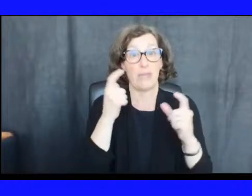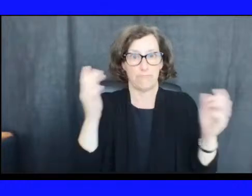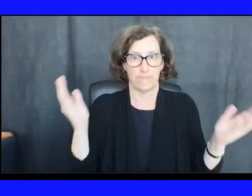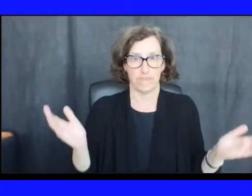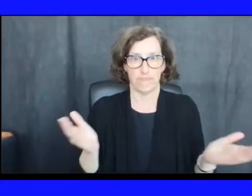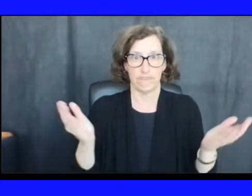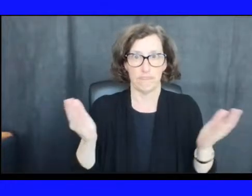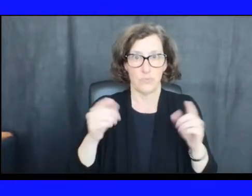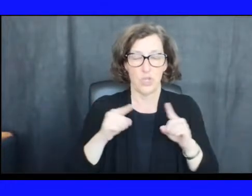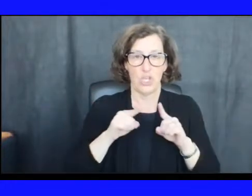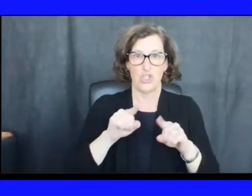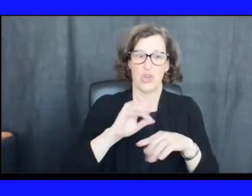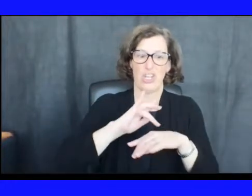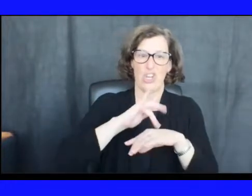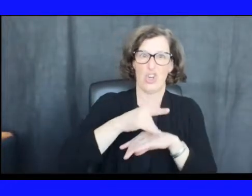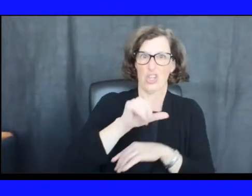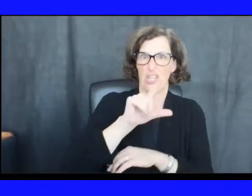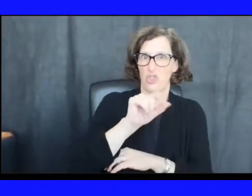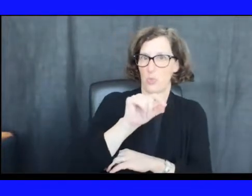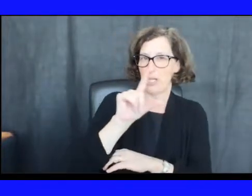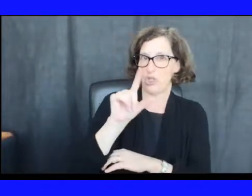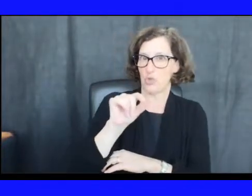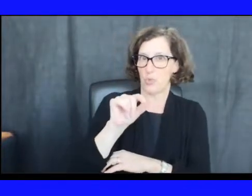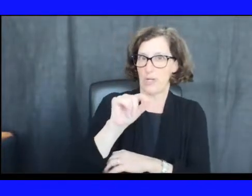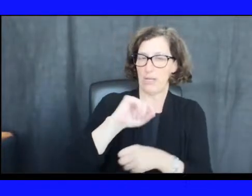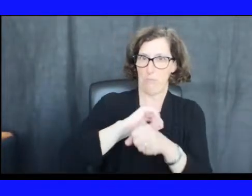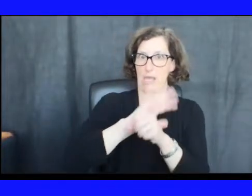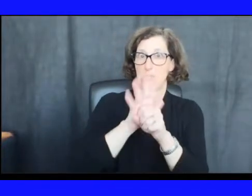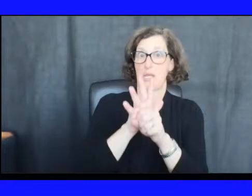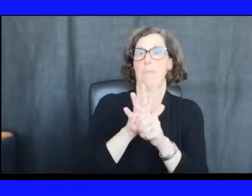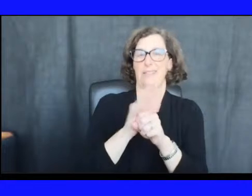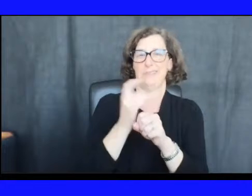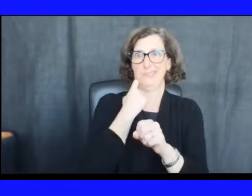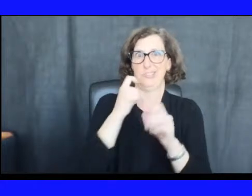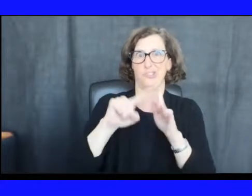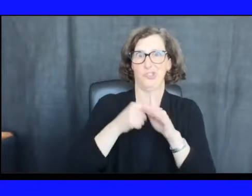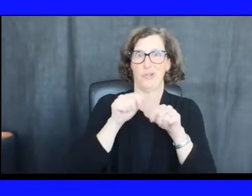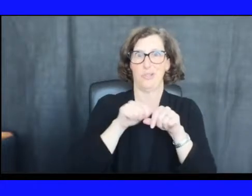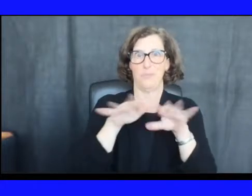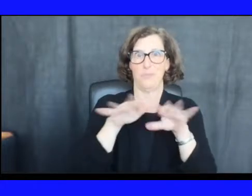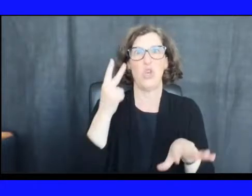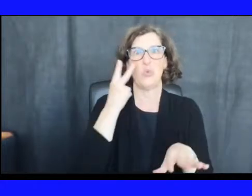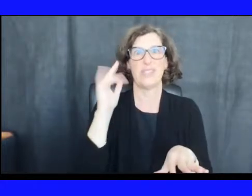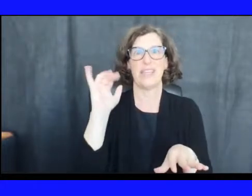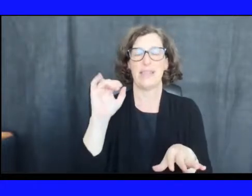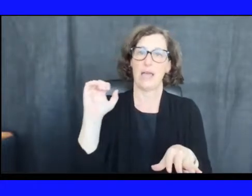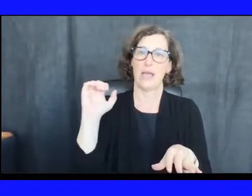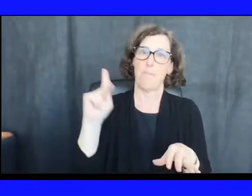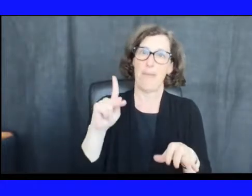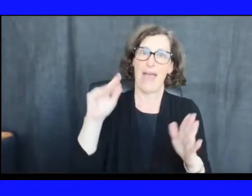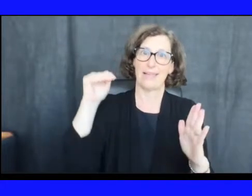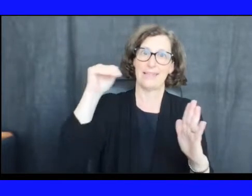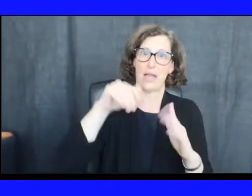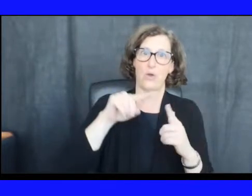up. Ambulatory care also dropped a couple percentage points from 86.99 to 84.6.